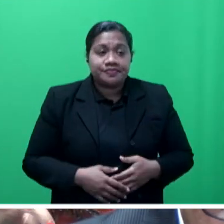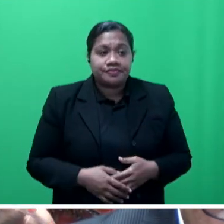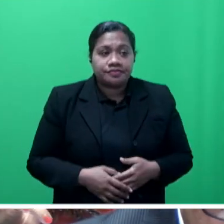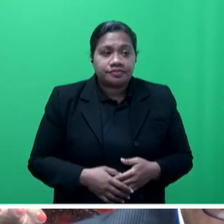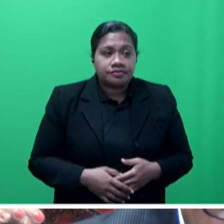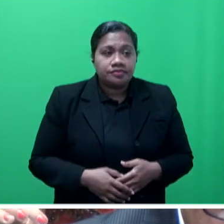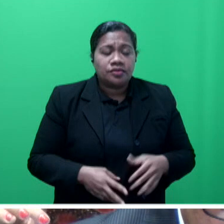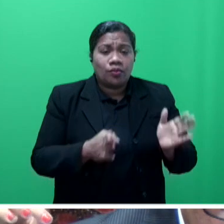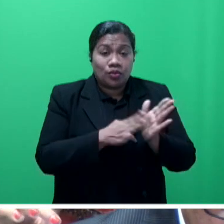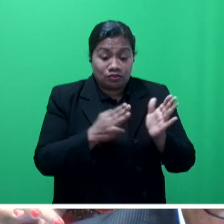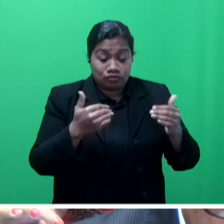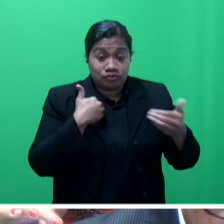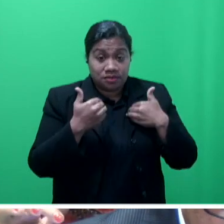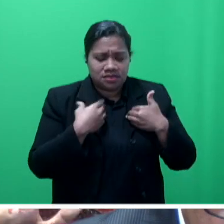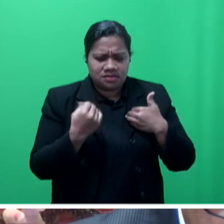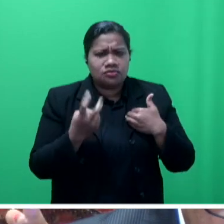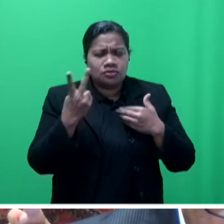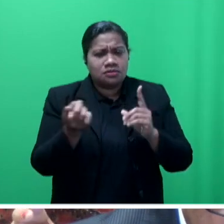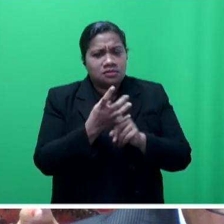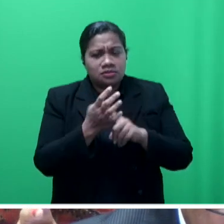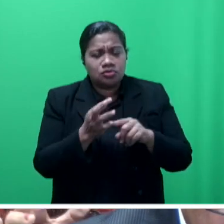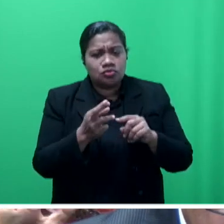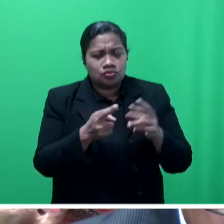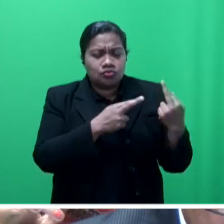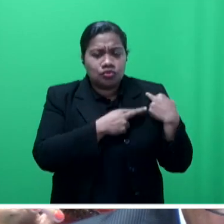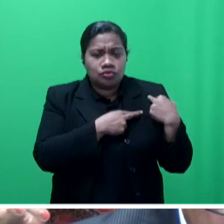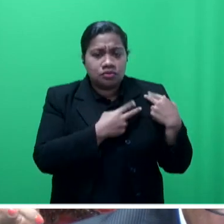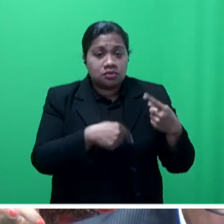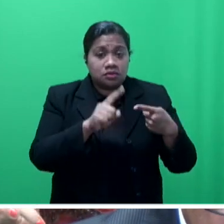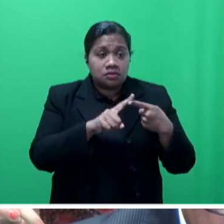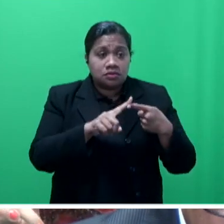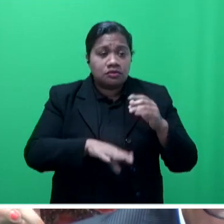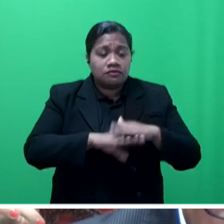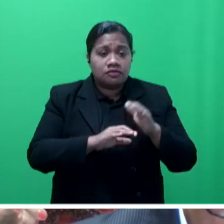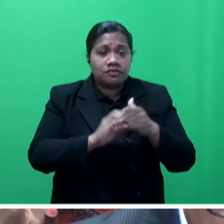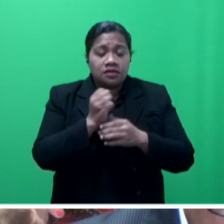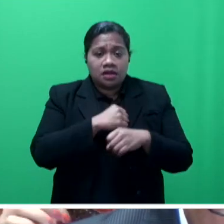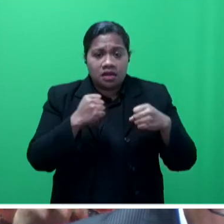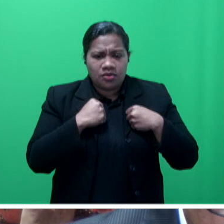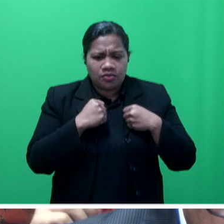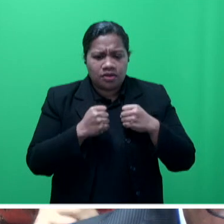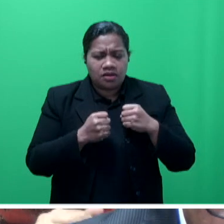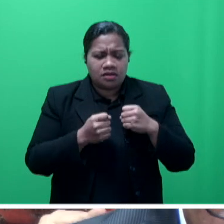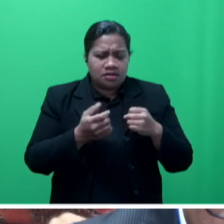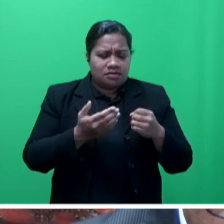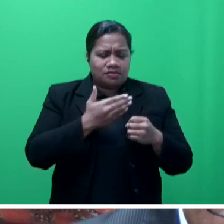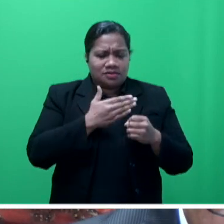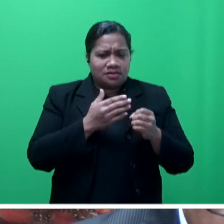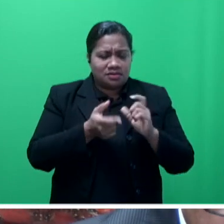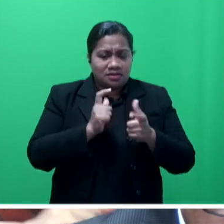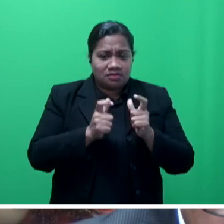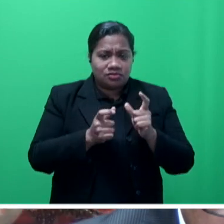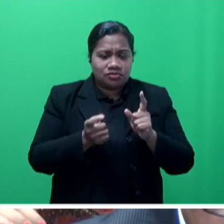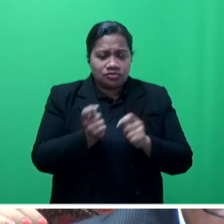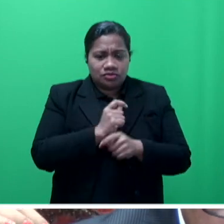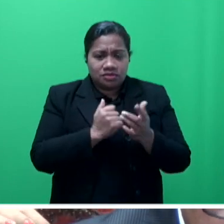vital roles. Firstly, it fulfills the requirements of our recently enacted Climate Change Act to develop and implement a national climate